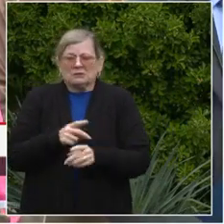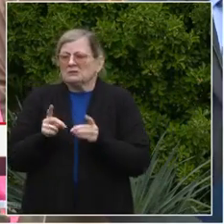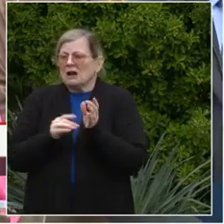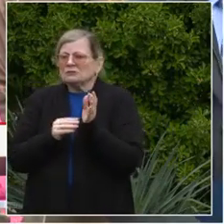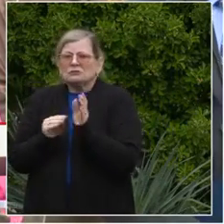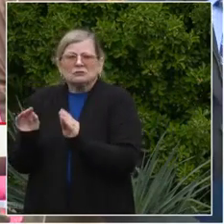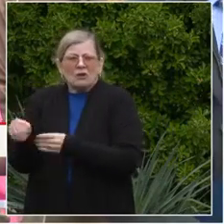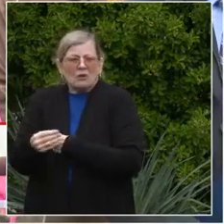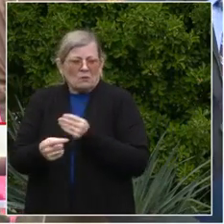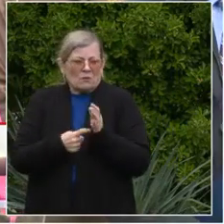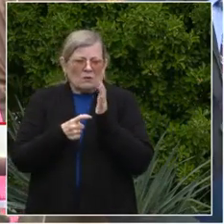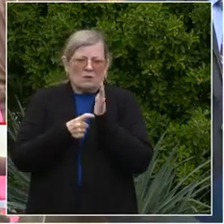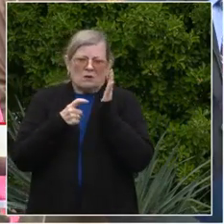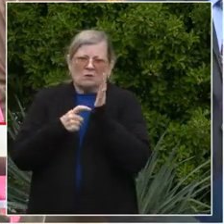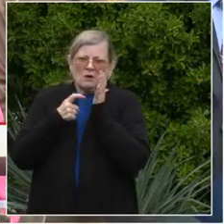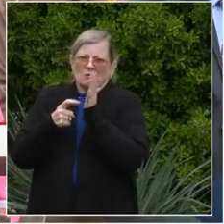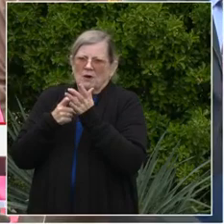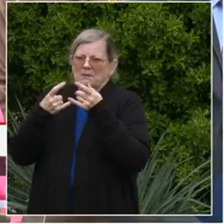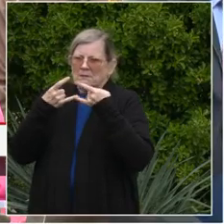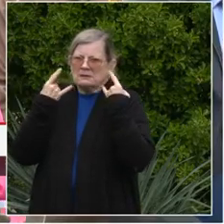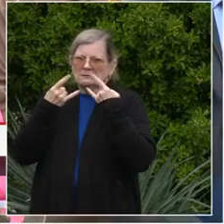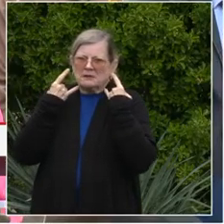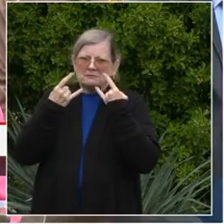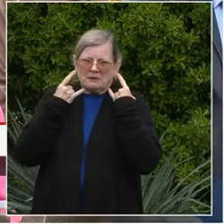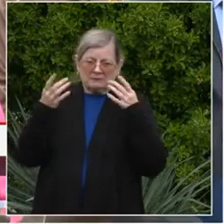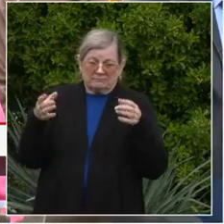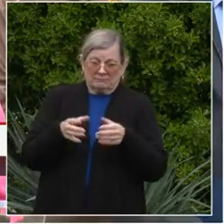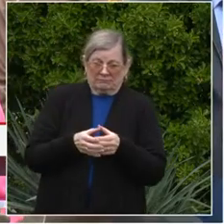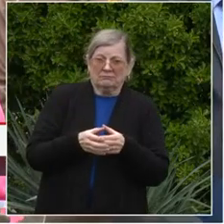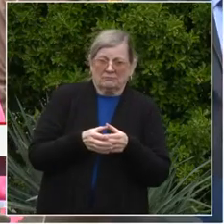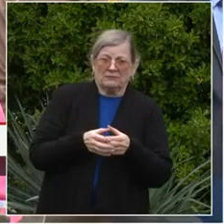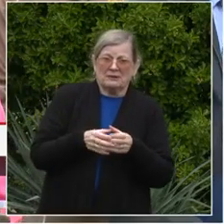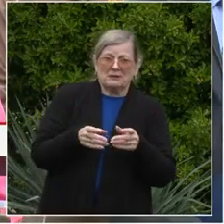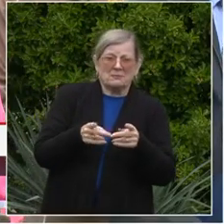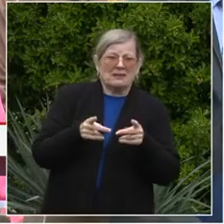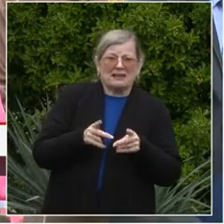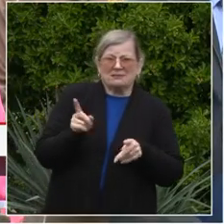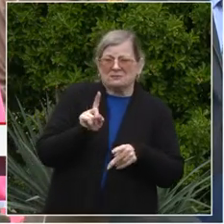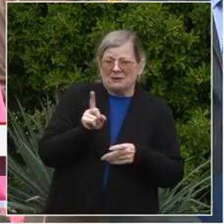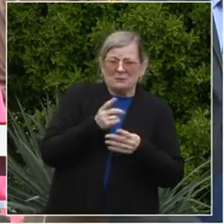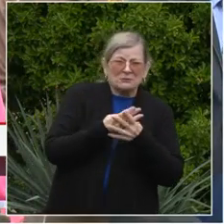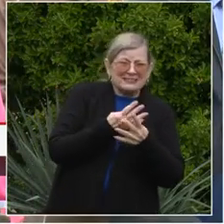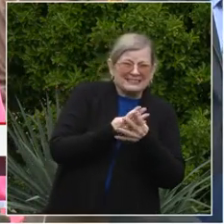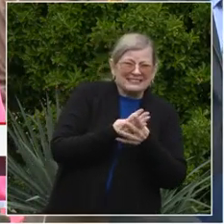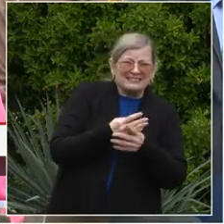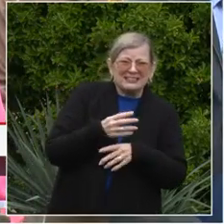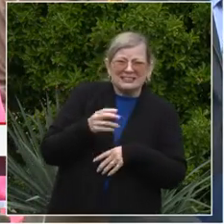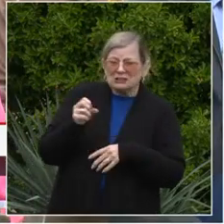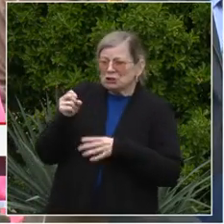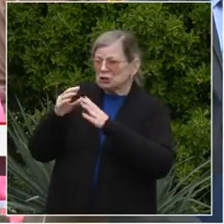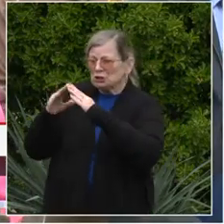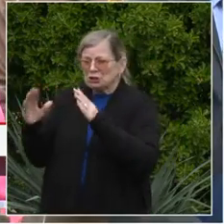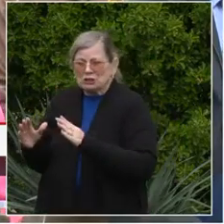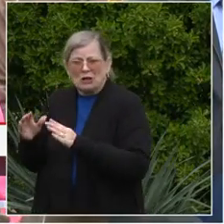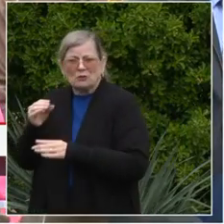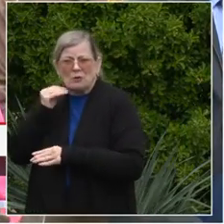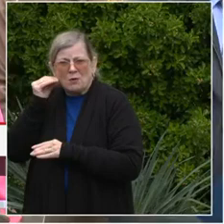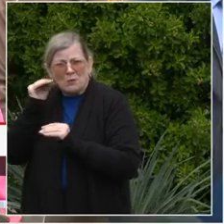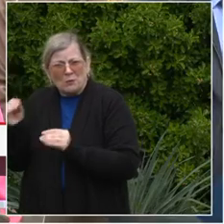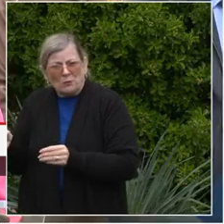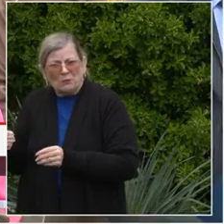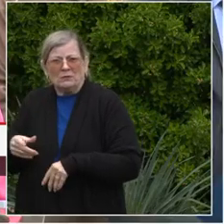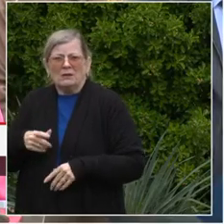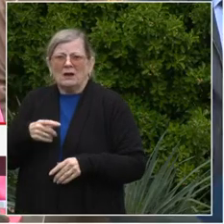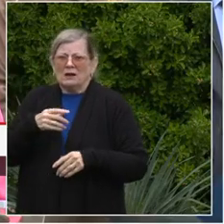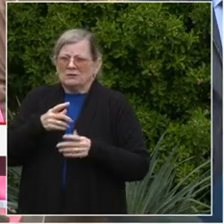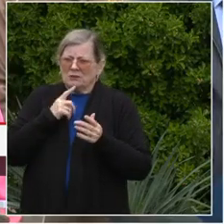required. Our congregate settings that we run, like our correctional facilities and the shelter. So all of those things